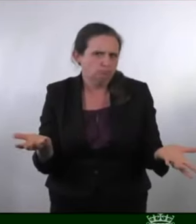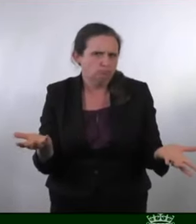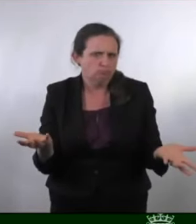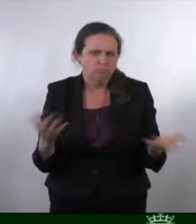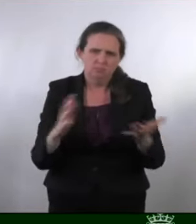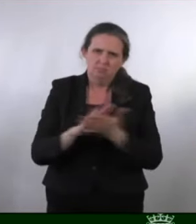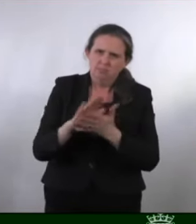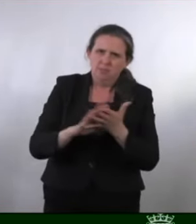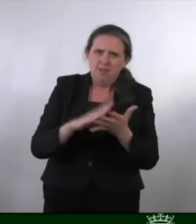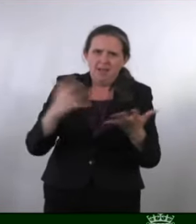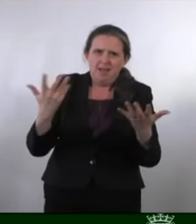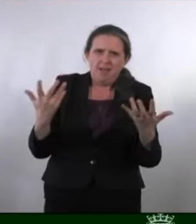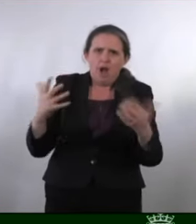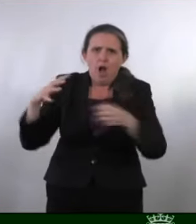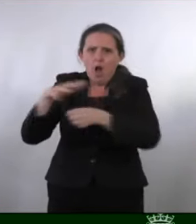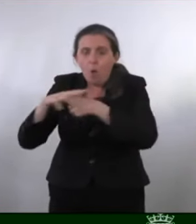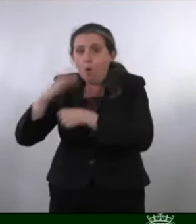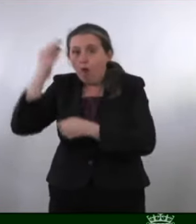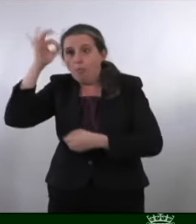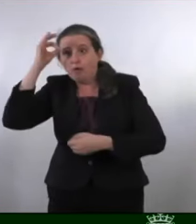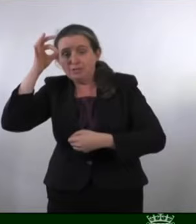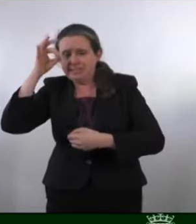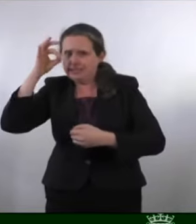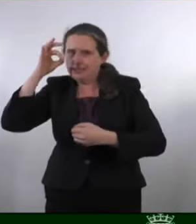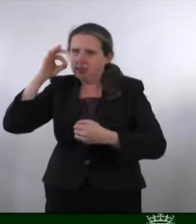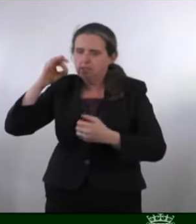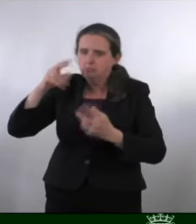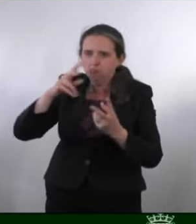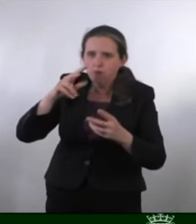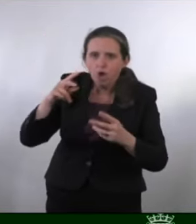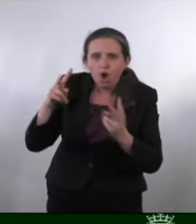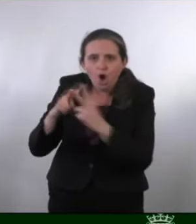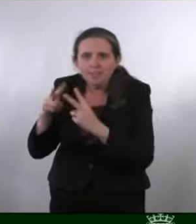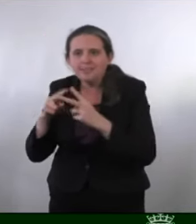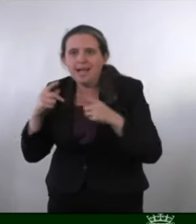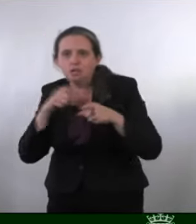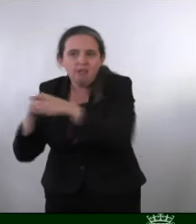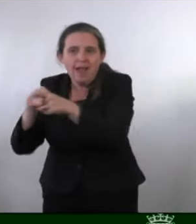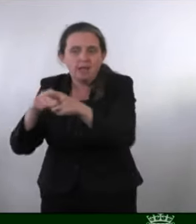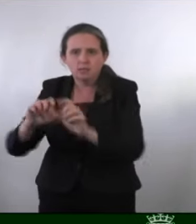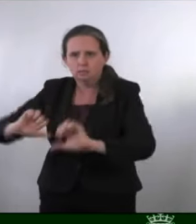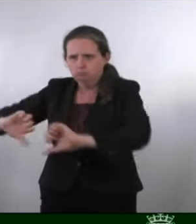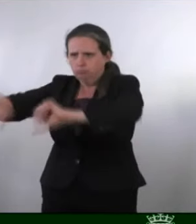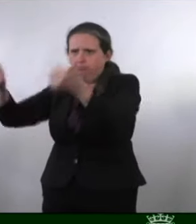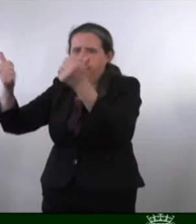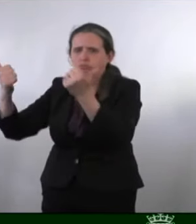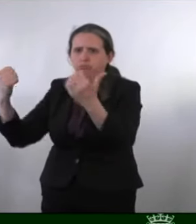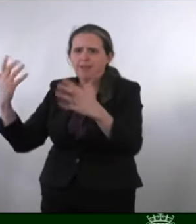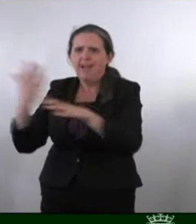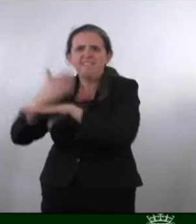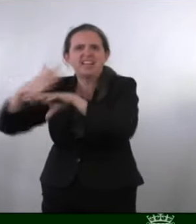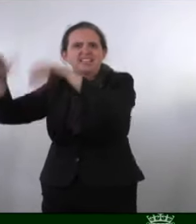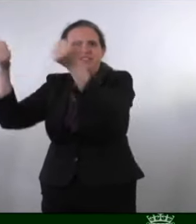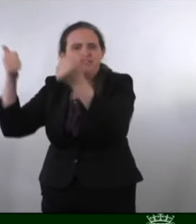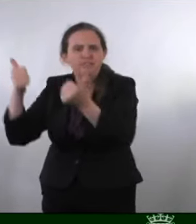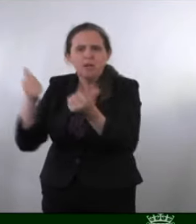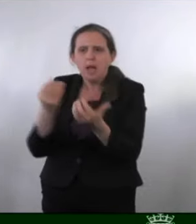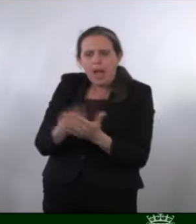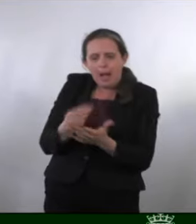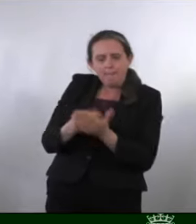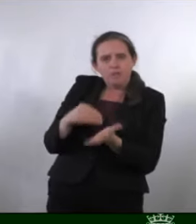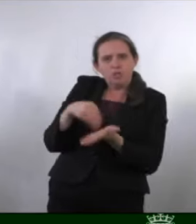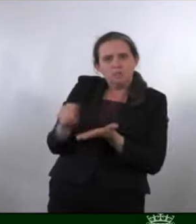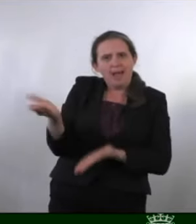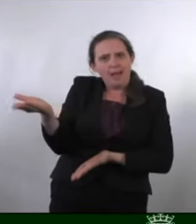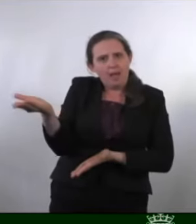effective local authority contact tracing teams? How much will be squandered on management consultants and Serco's